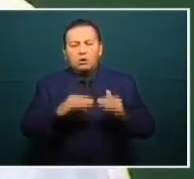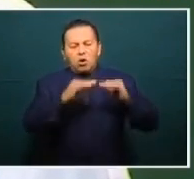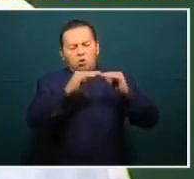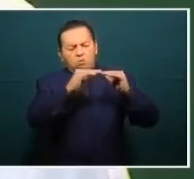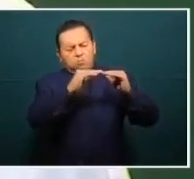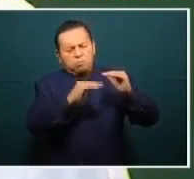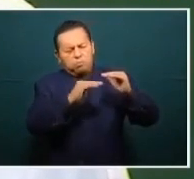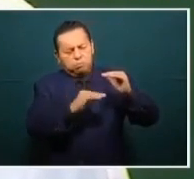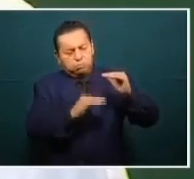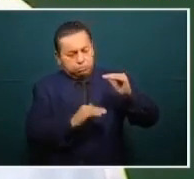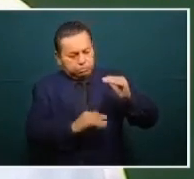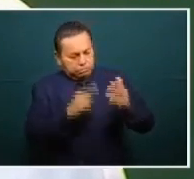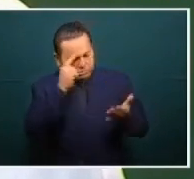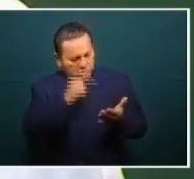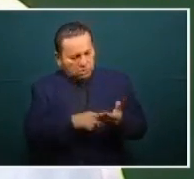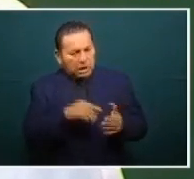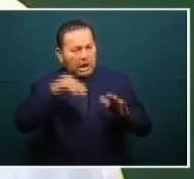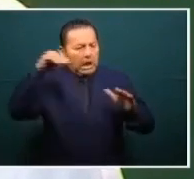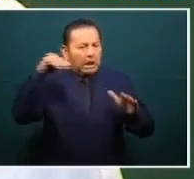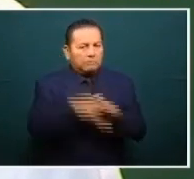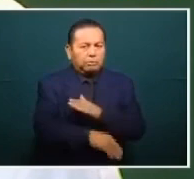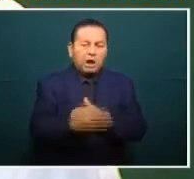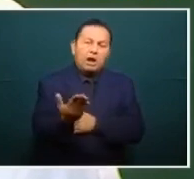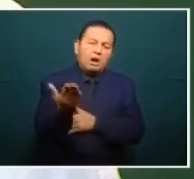I can tell you that